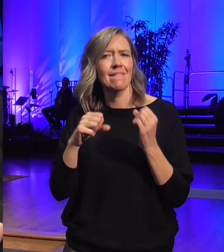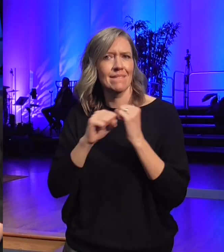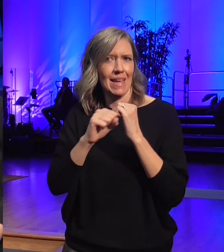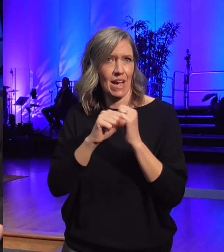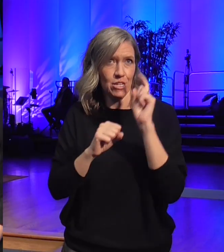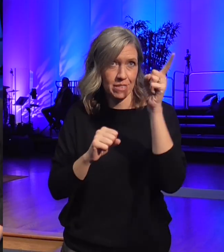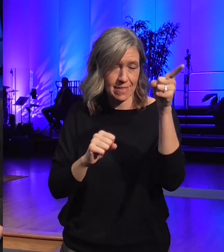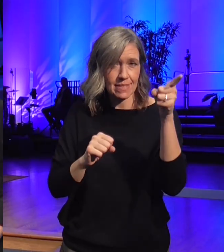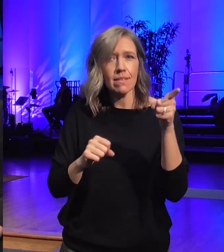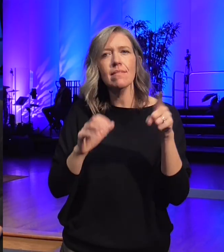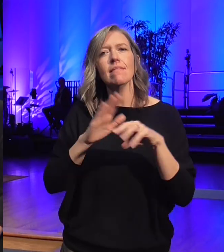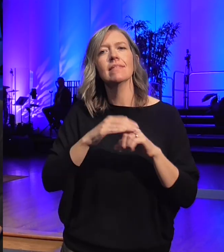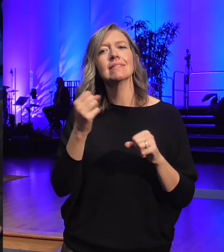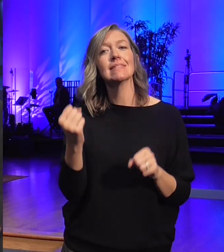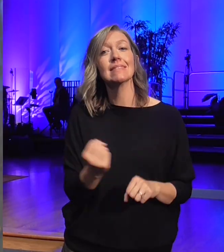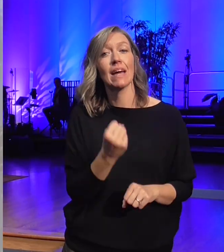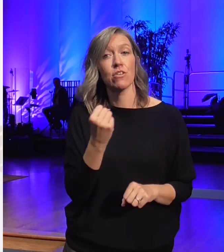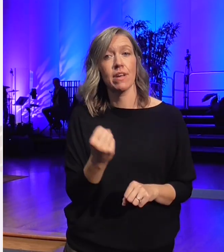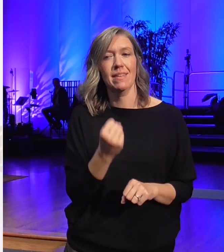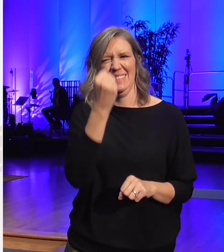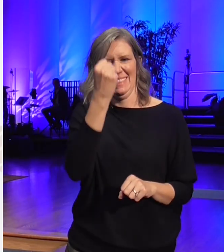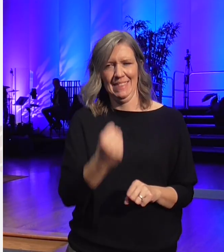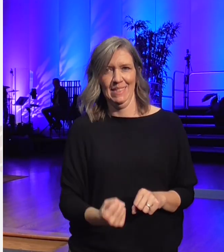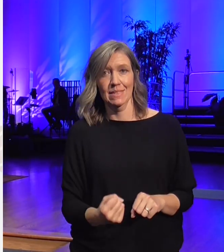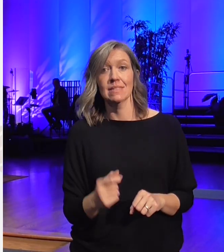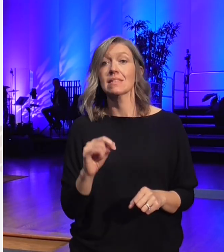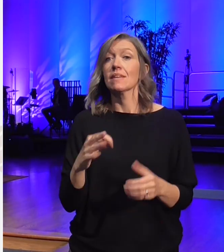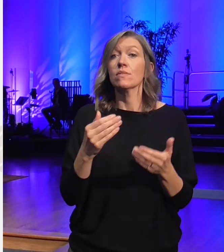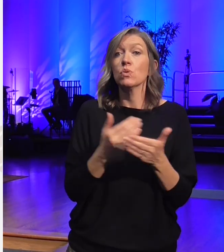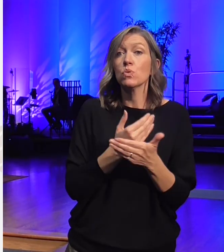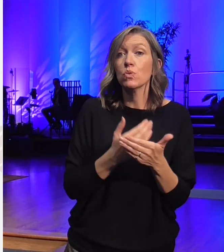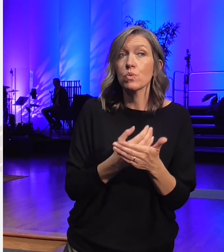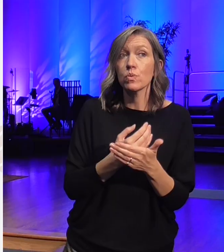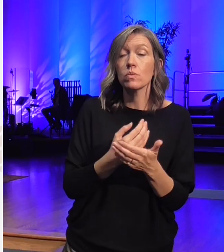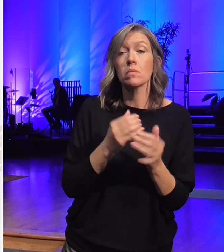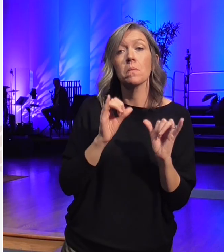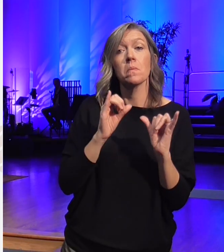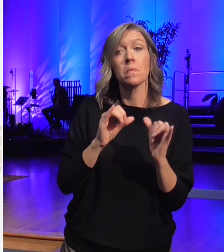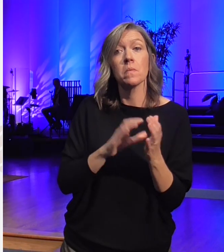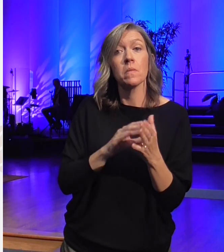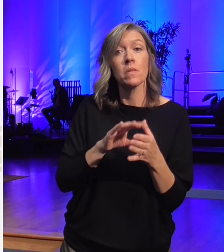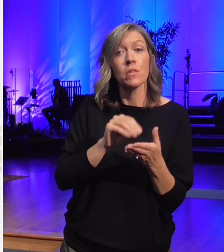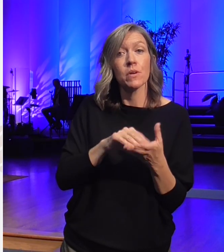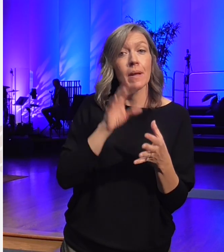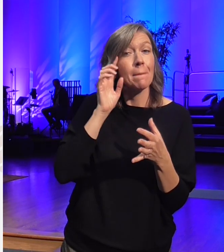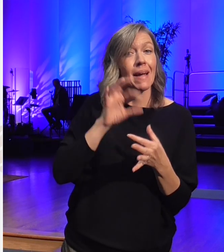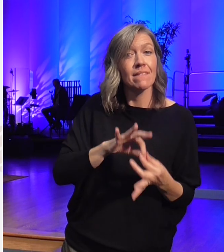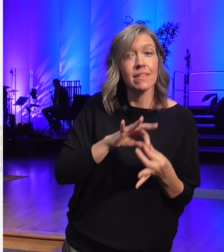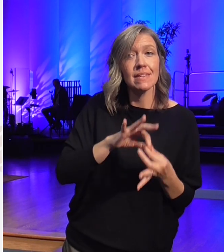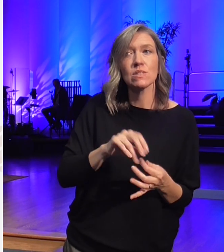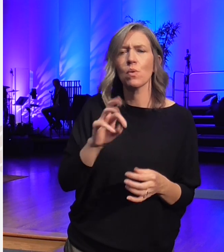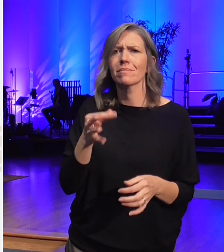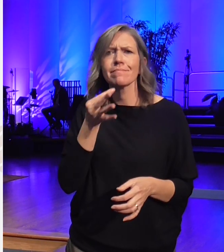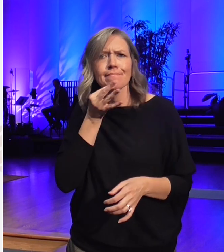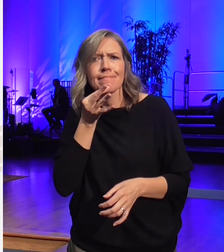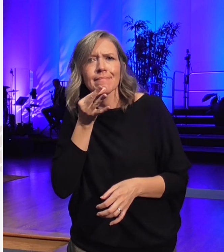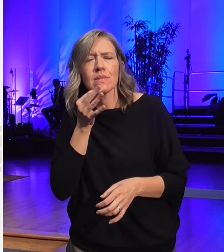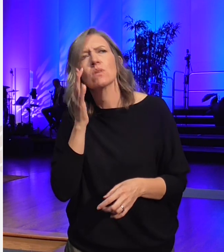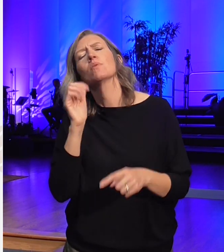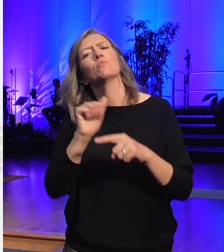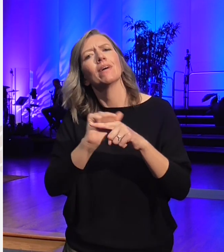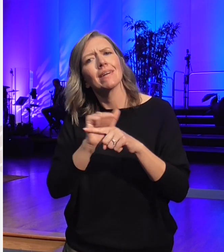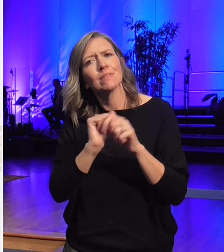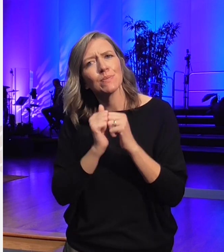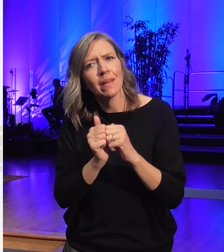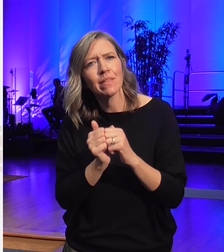on Saturdays, so whether you're new to mindfulness or an expert, we're going to be practicing and enjoying it together, as well as having